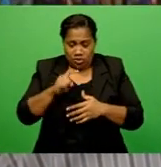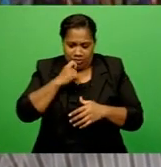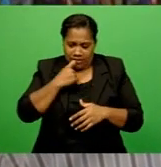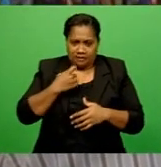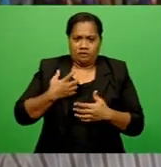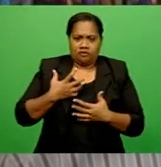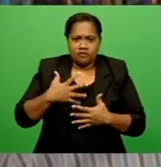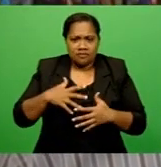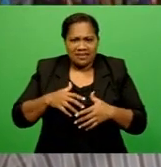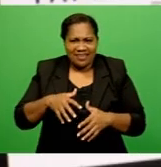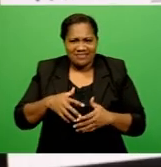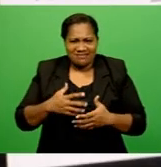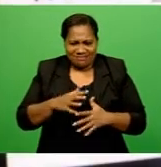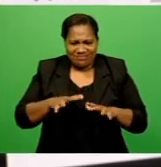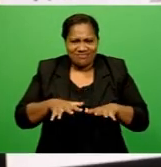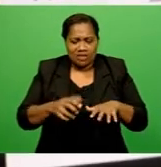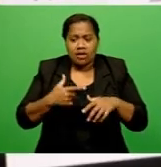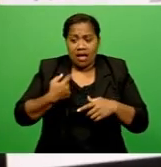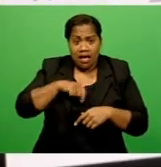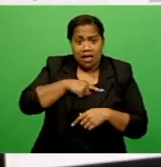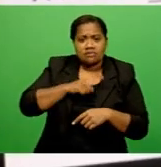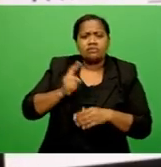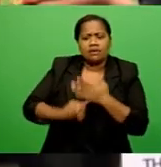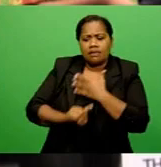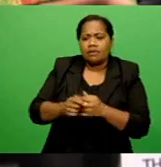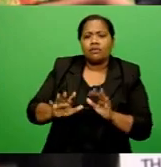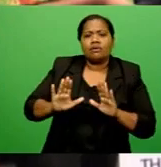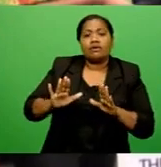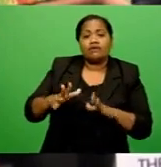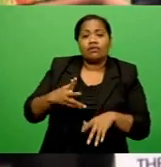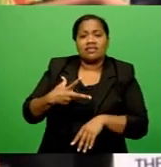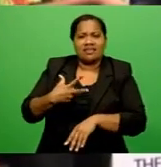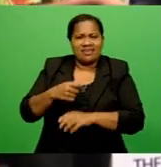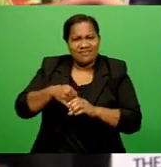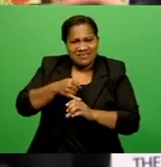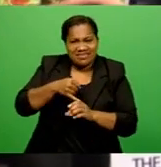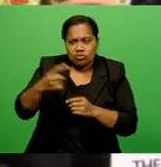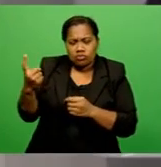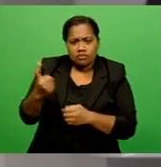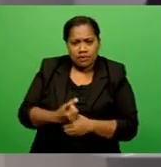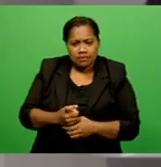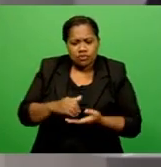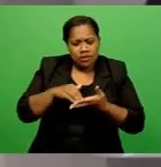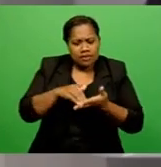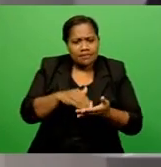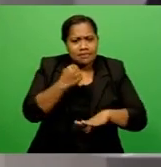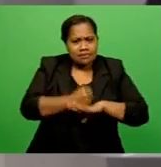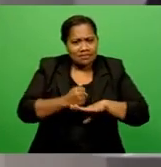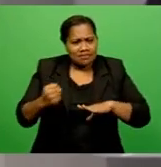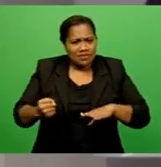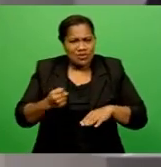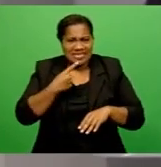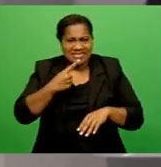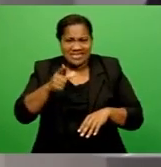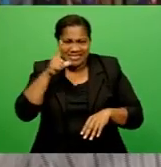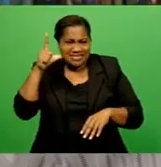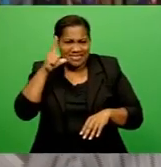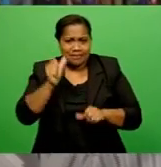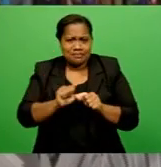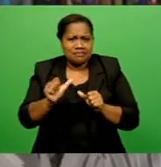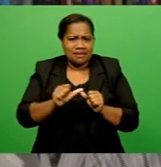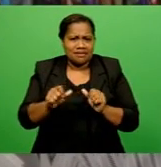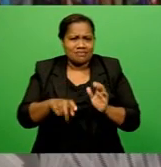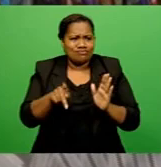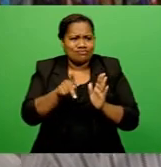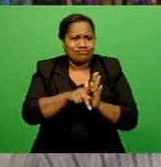all waiting for the vaccine to come in and help the government by having better prices, as he mentioned yesterday, like